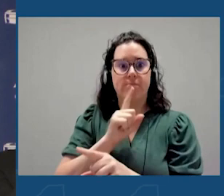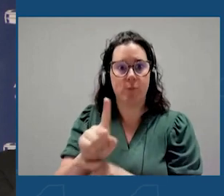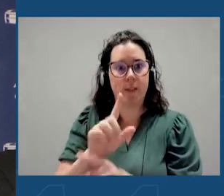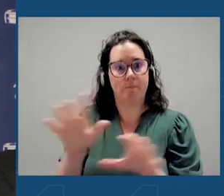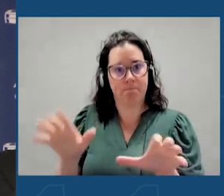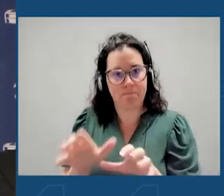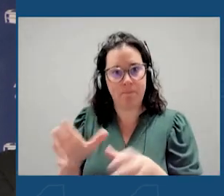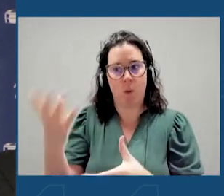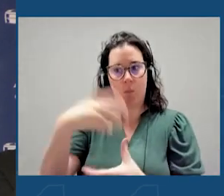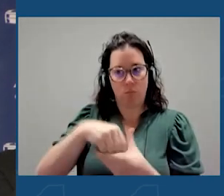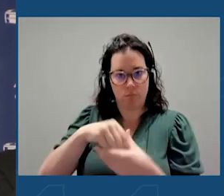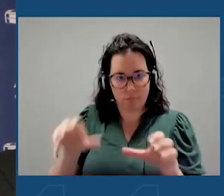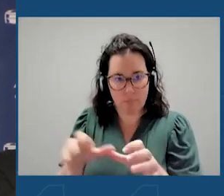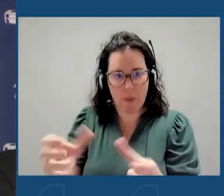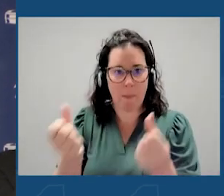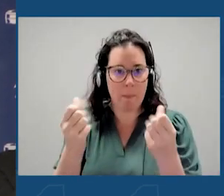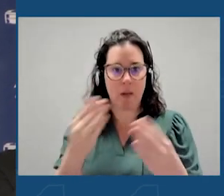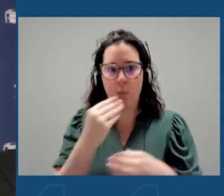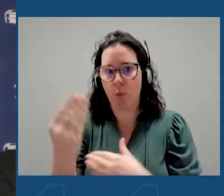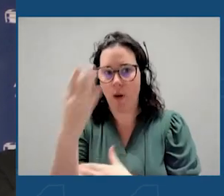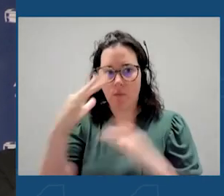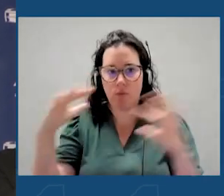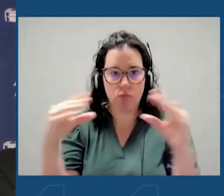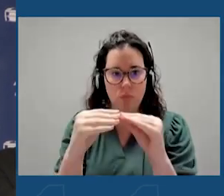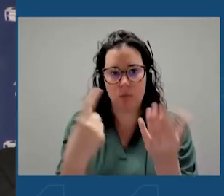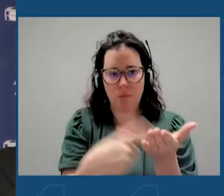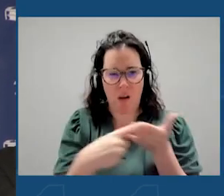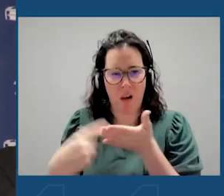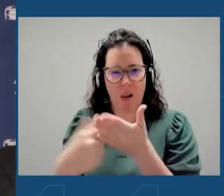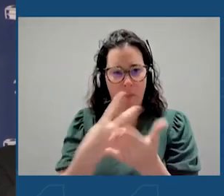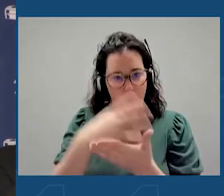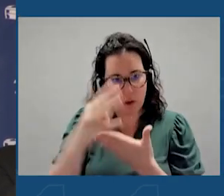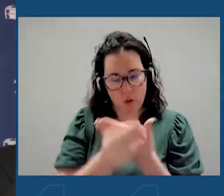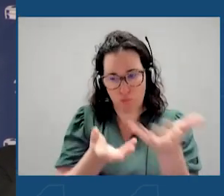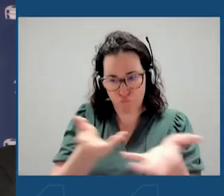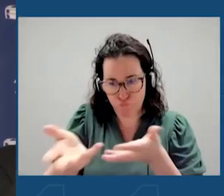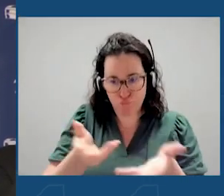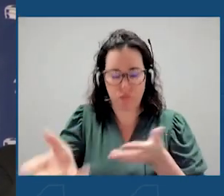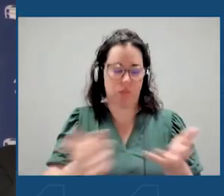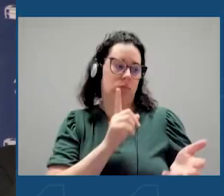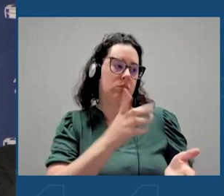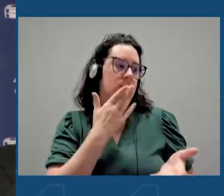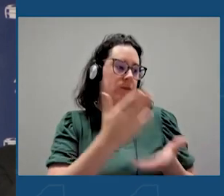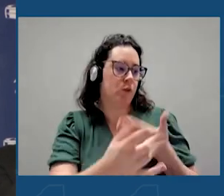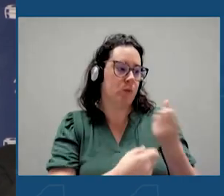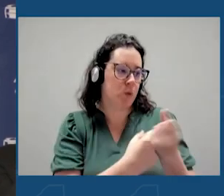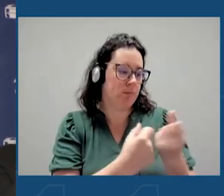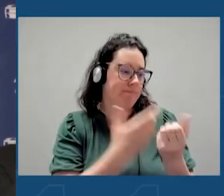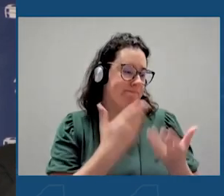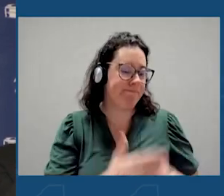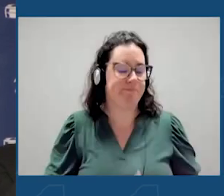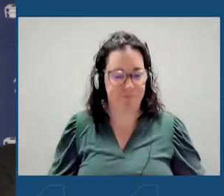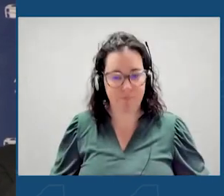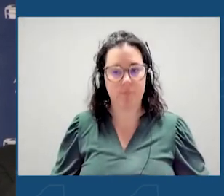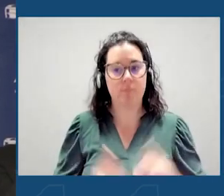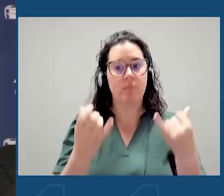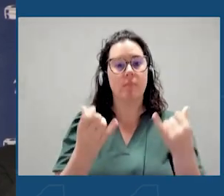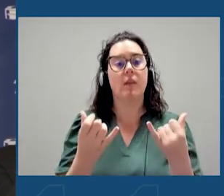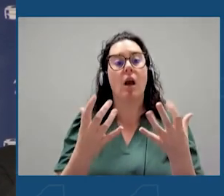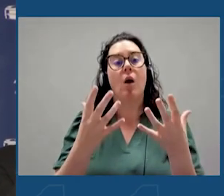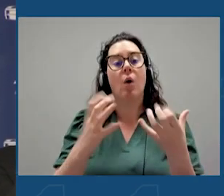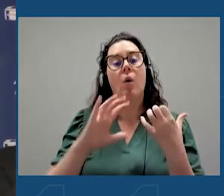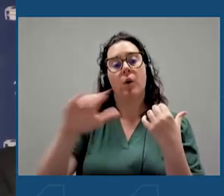We've had many a breakfast meeting for him to understand the project, and we thank him for his support. I'd like to welcome members of the Erie